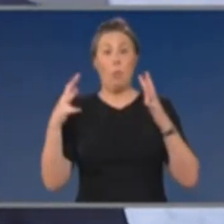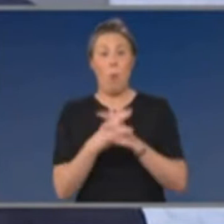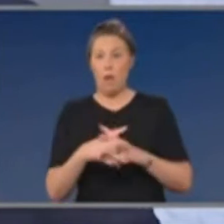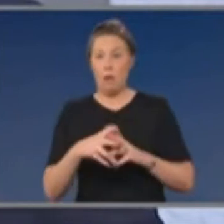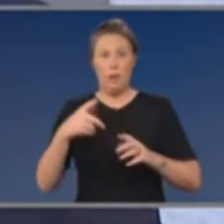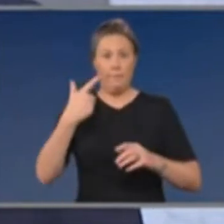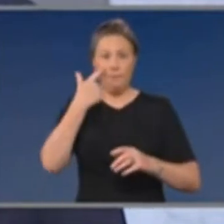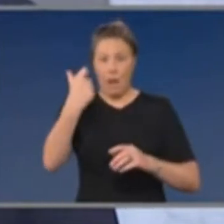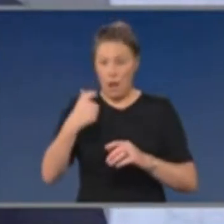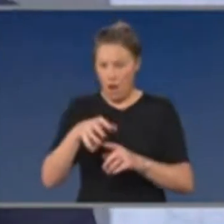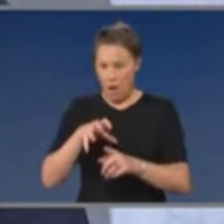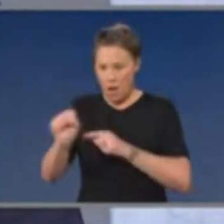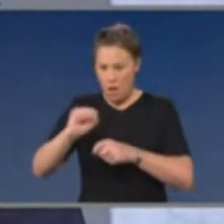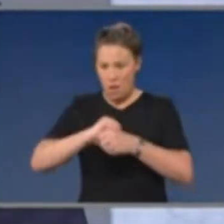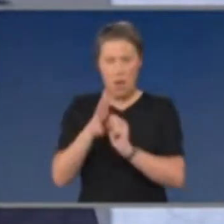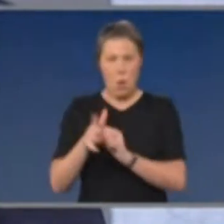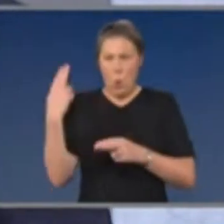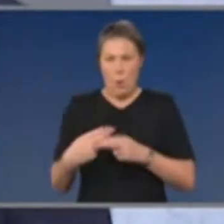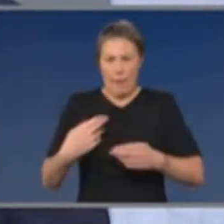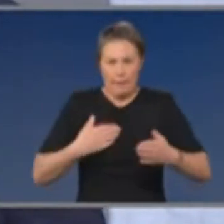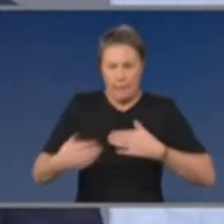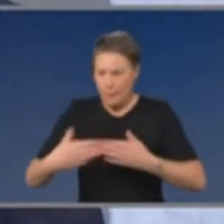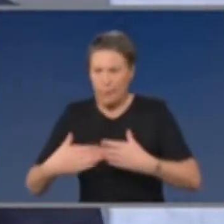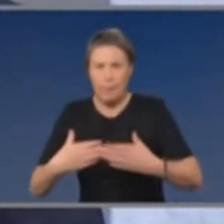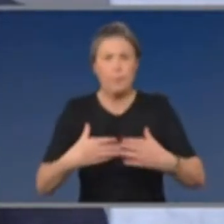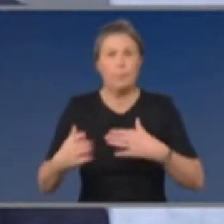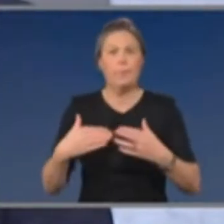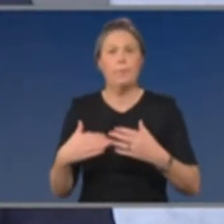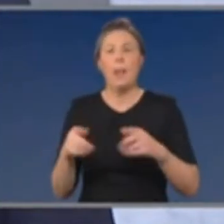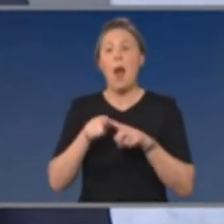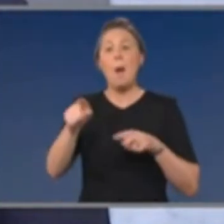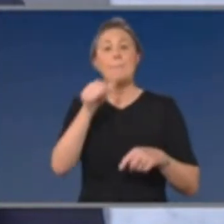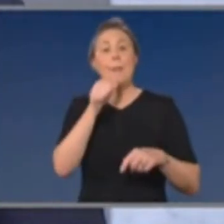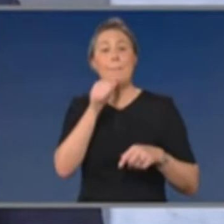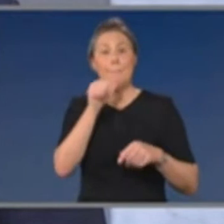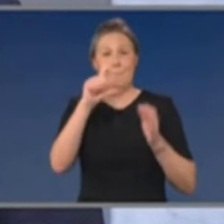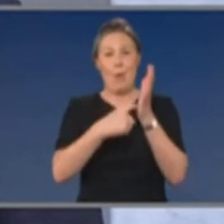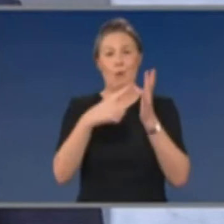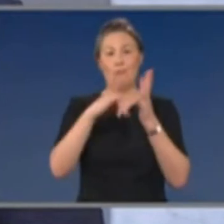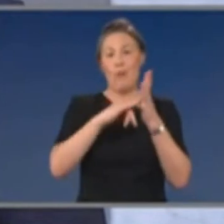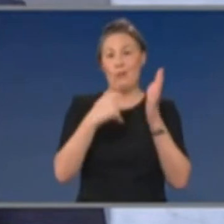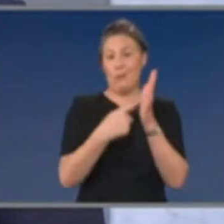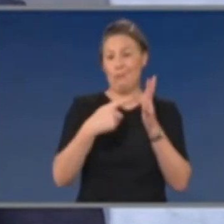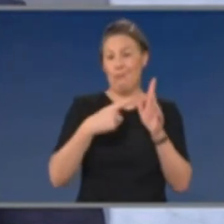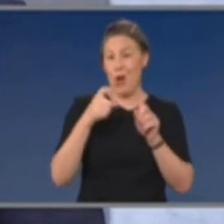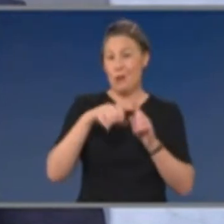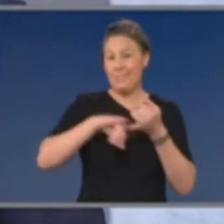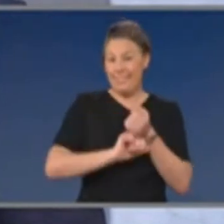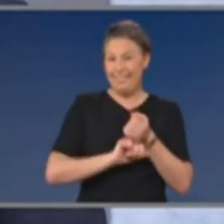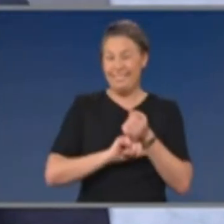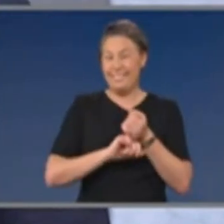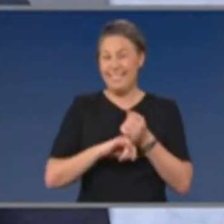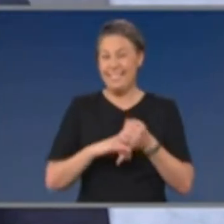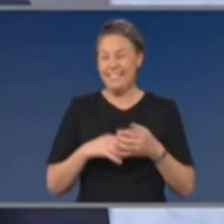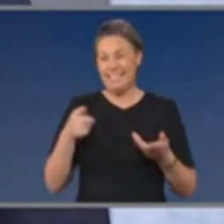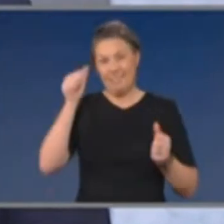the detective work on what has happened at the Crossroads Hotel, which will always be known both literally, I think, as well as figuratively in